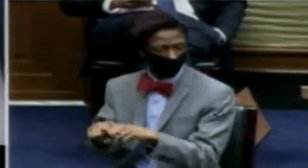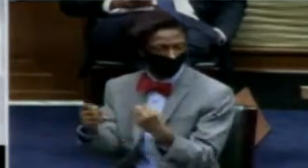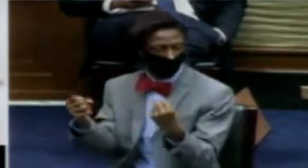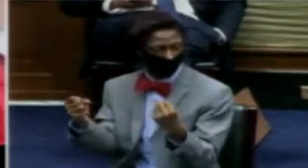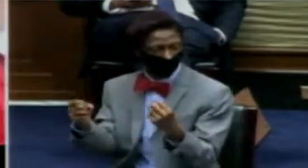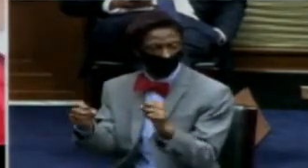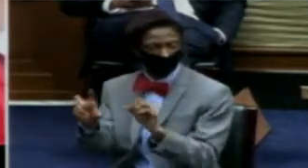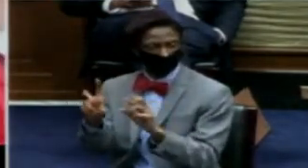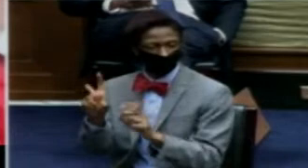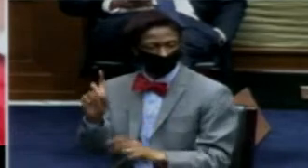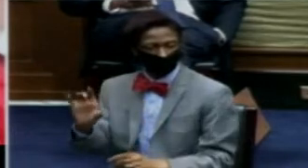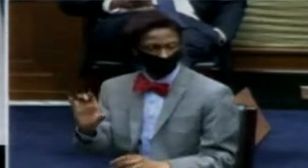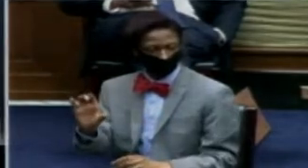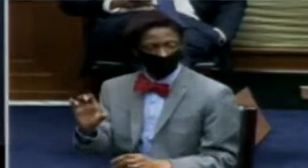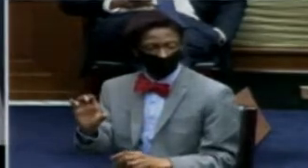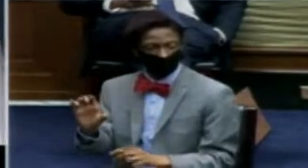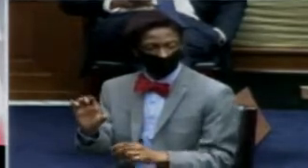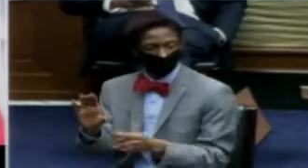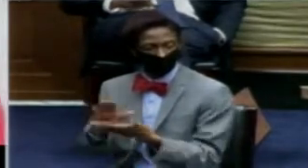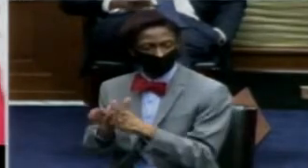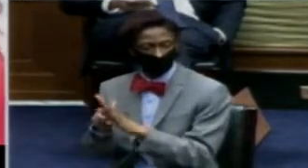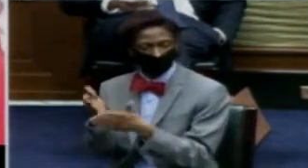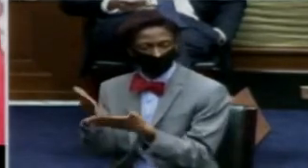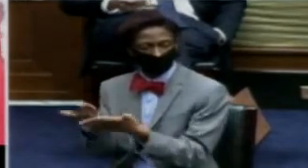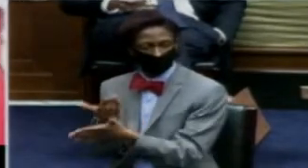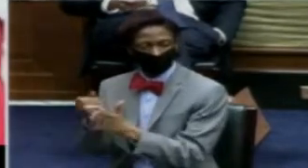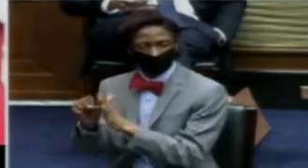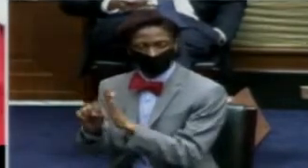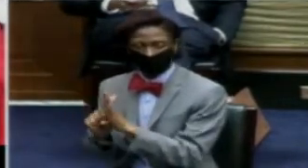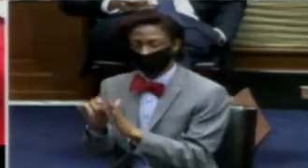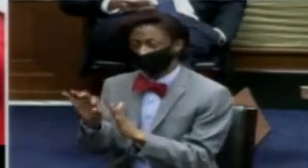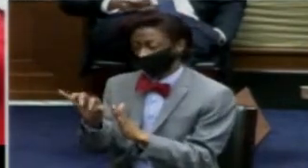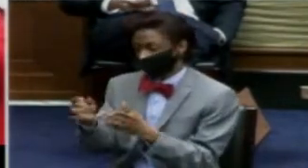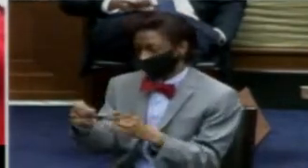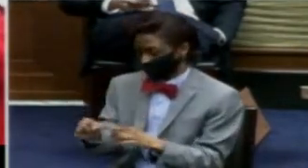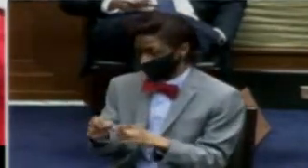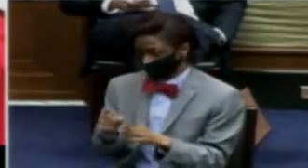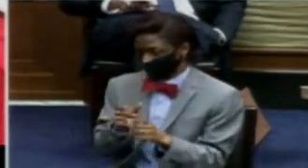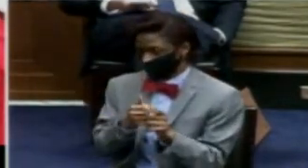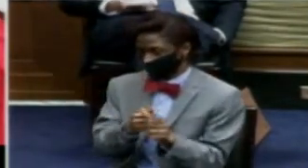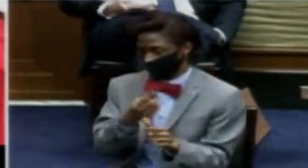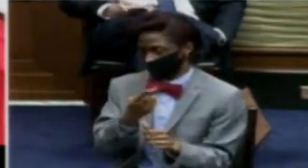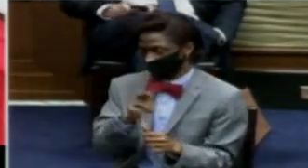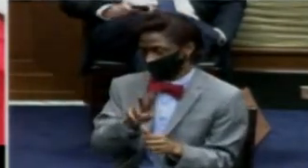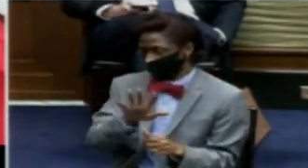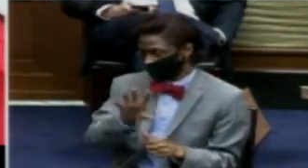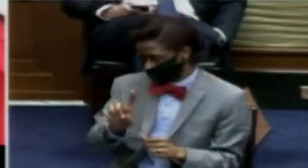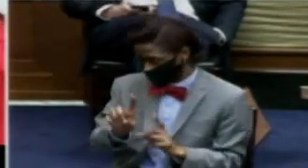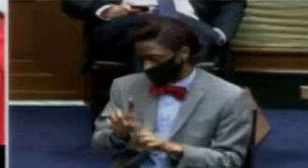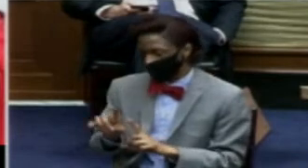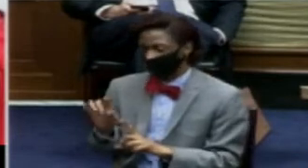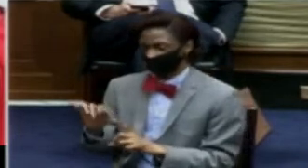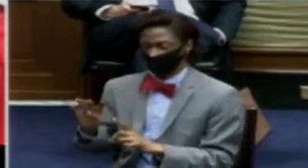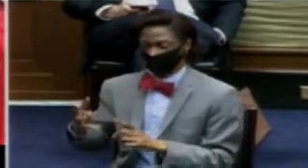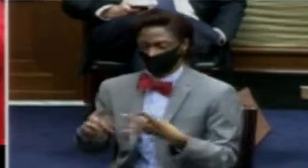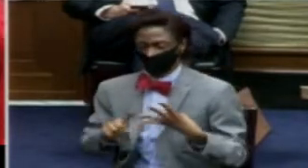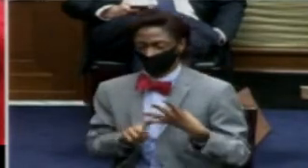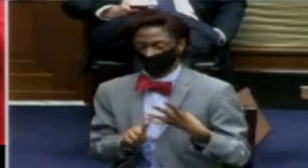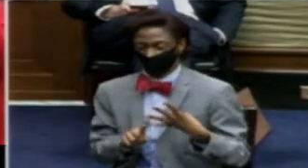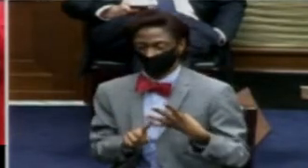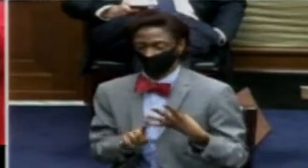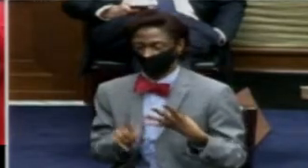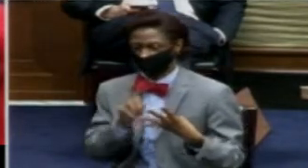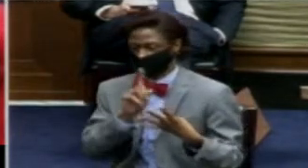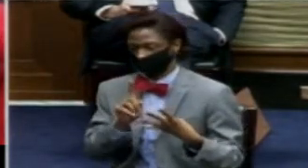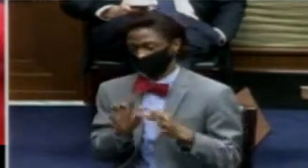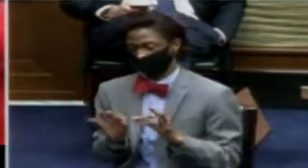Columbia into its new state, if that were to happen under H.R. 51, his 4th provision is really